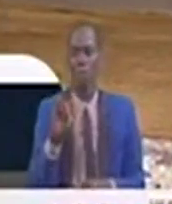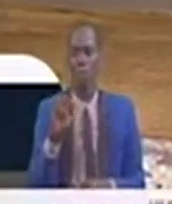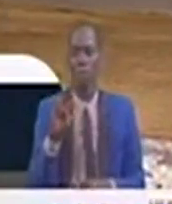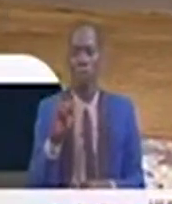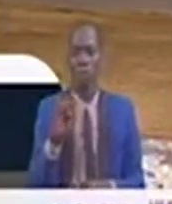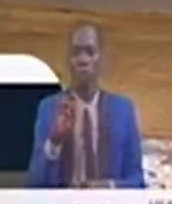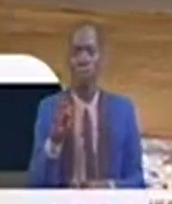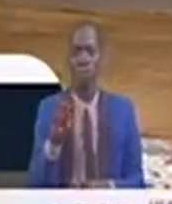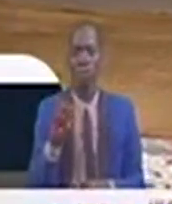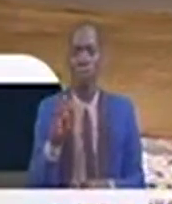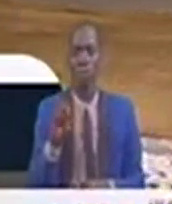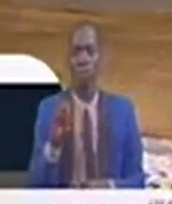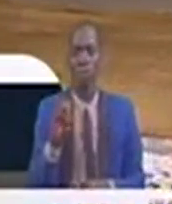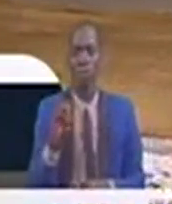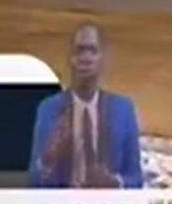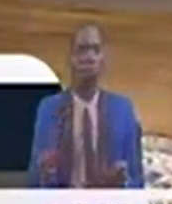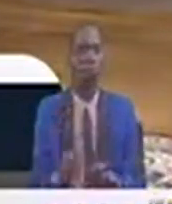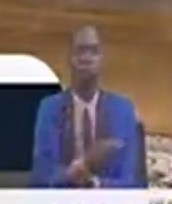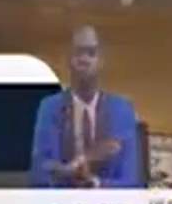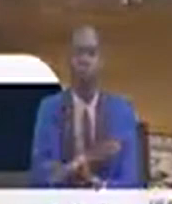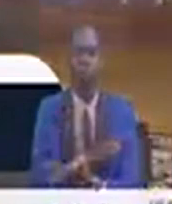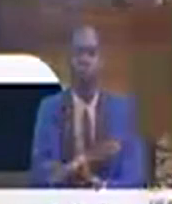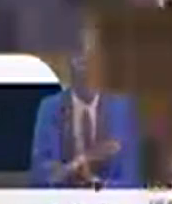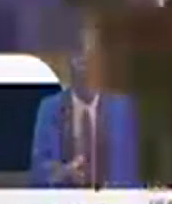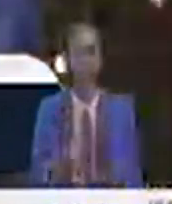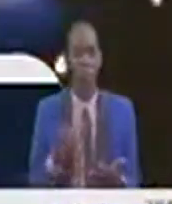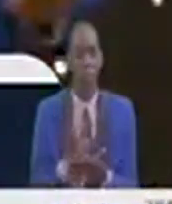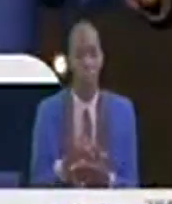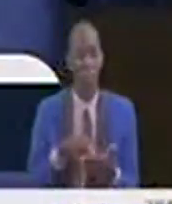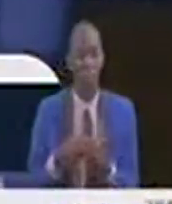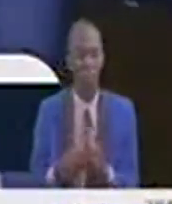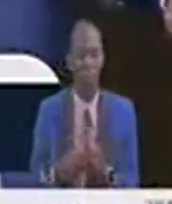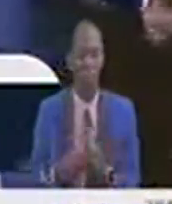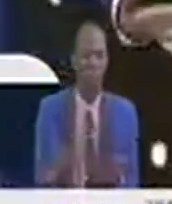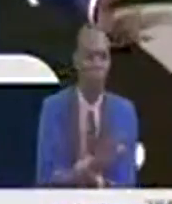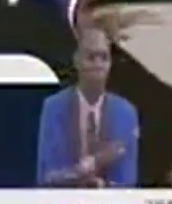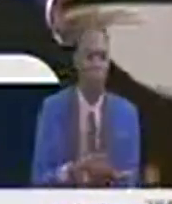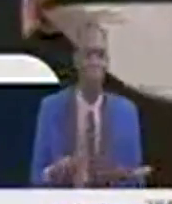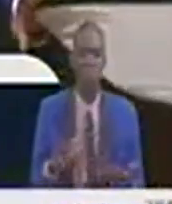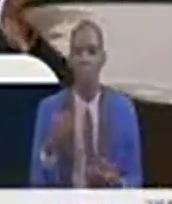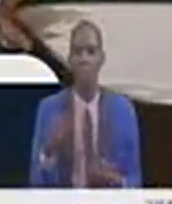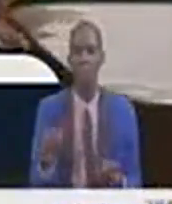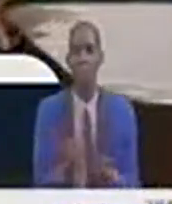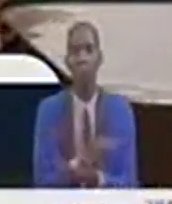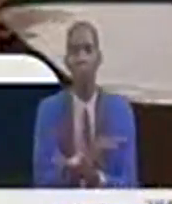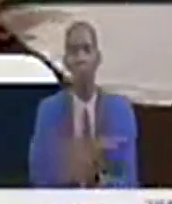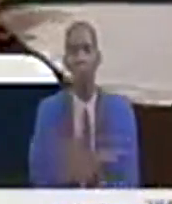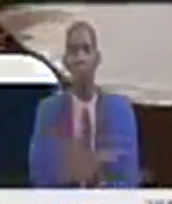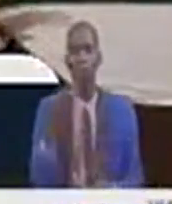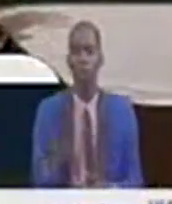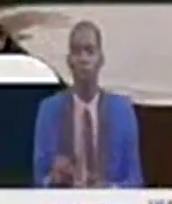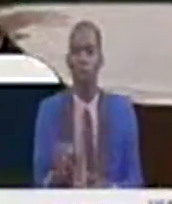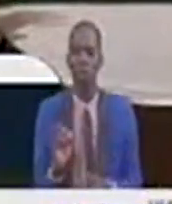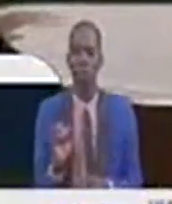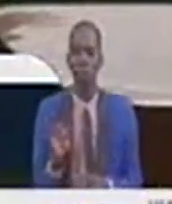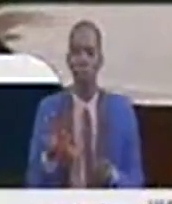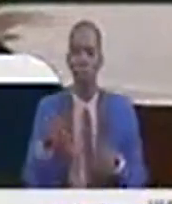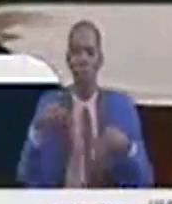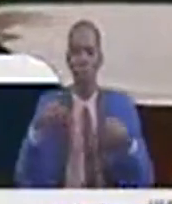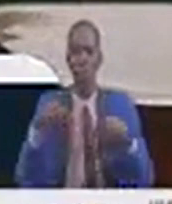something ruins and destroys and scatters somebody's life, the ruinousness of